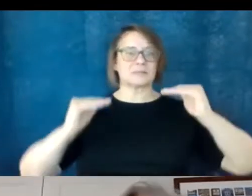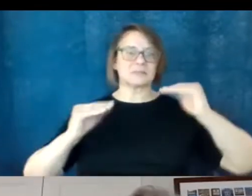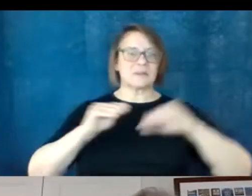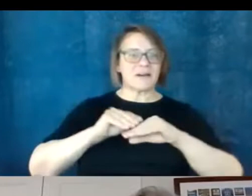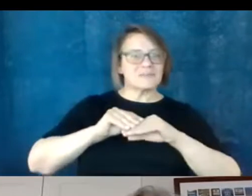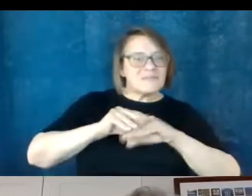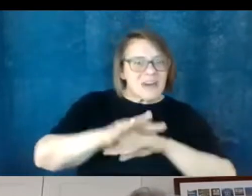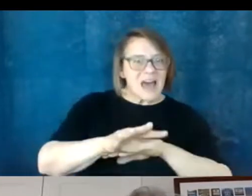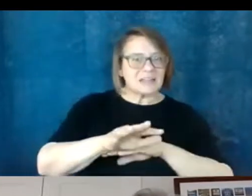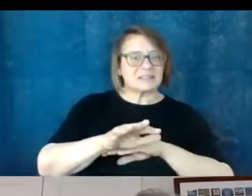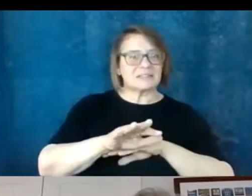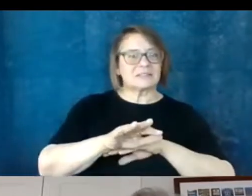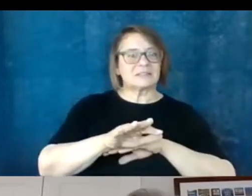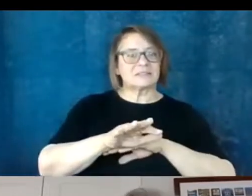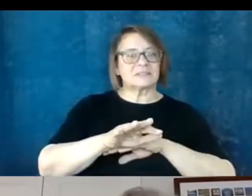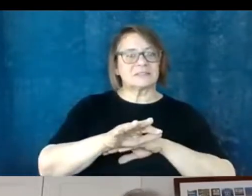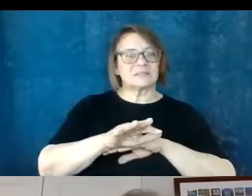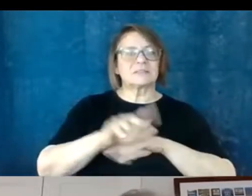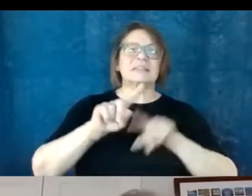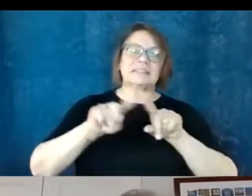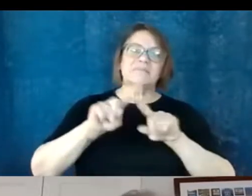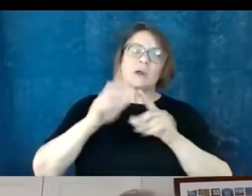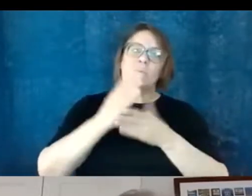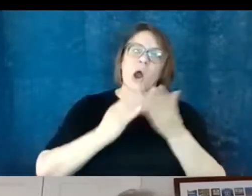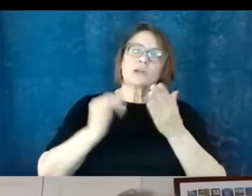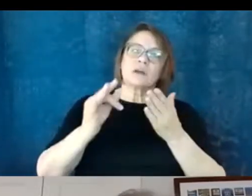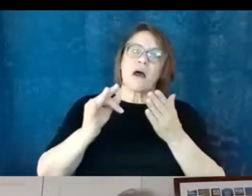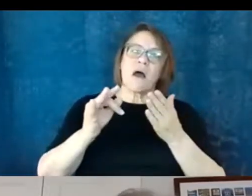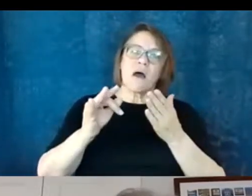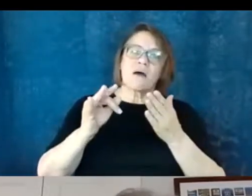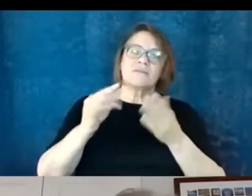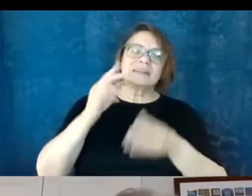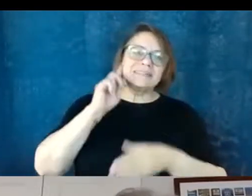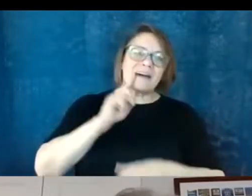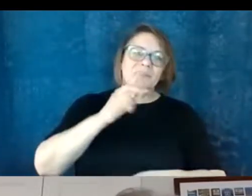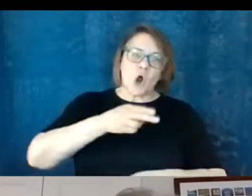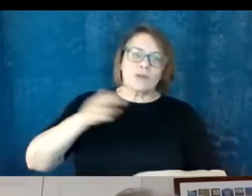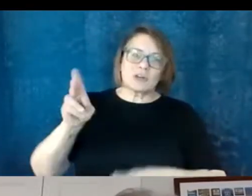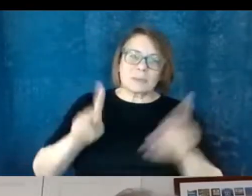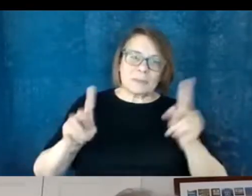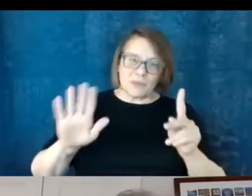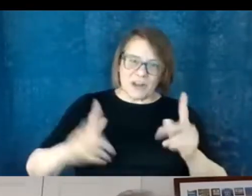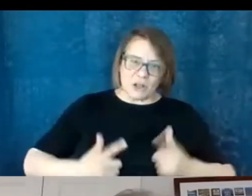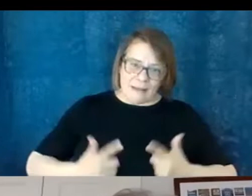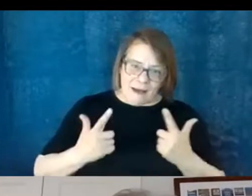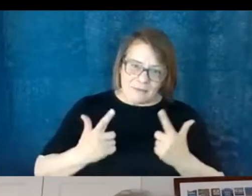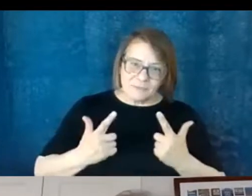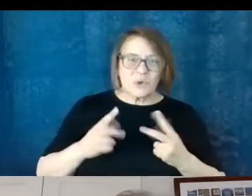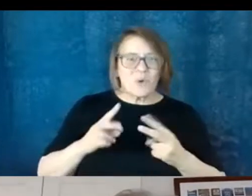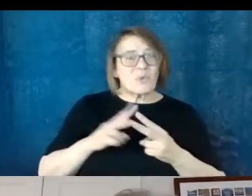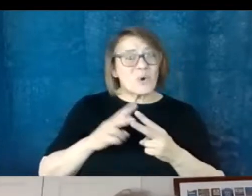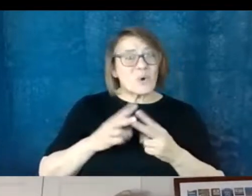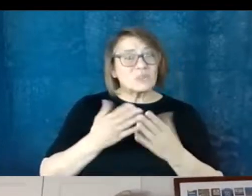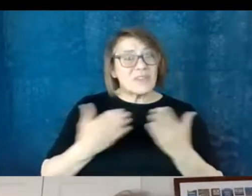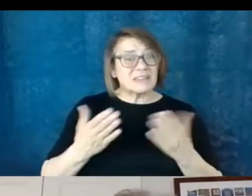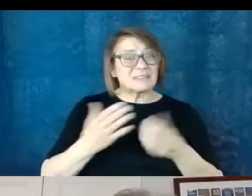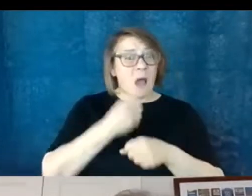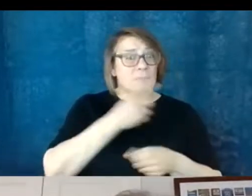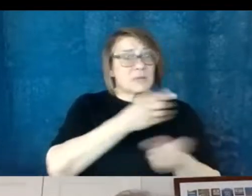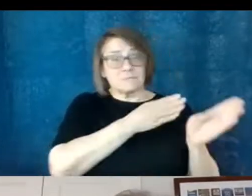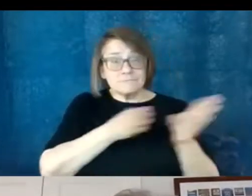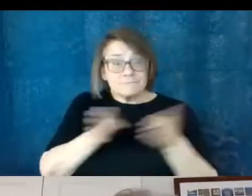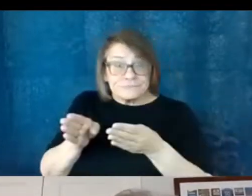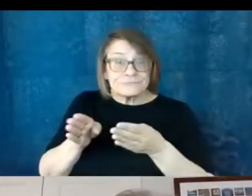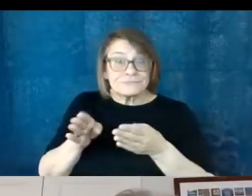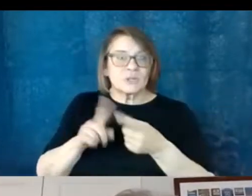affect different aspects of deaf and hard of hearing people's lives. So those are the two things that got me primarily interested